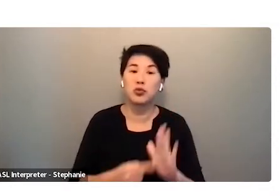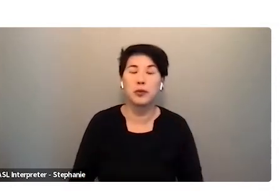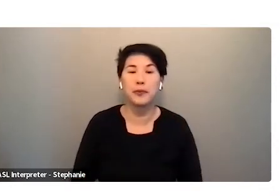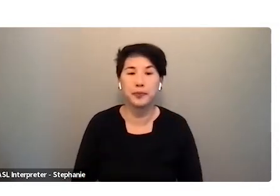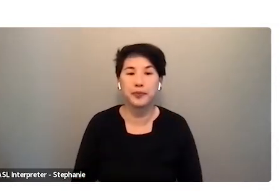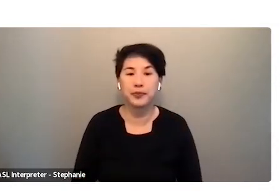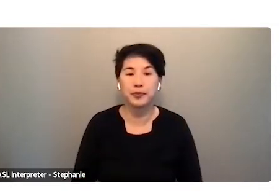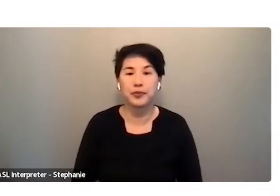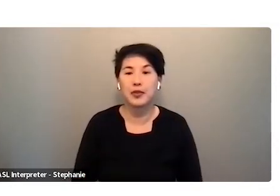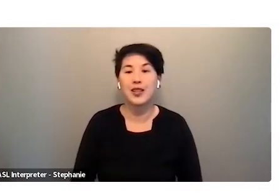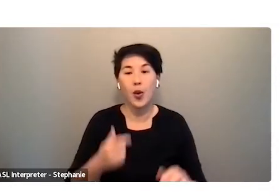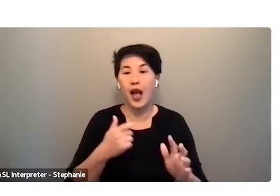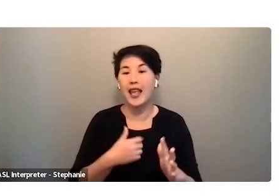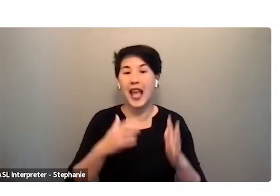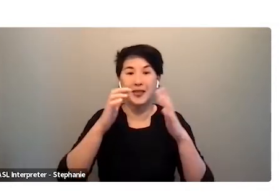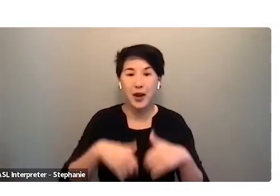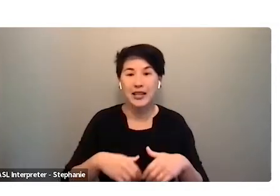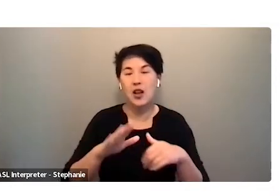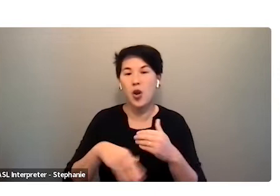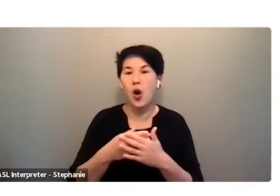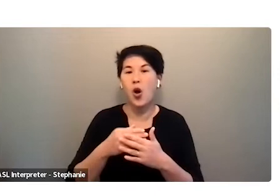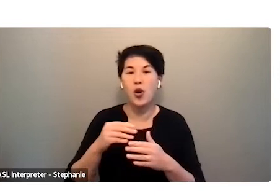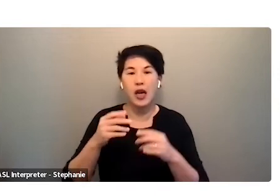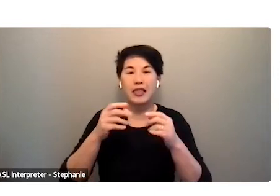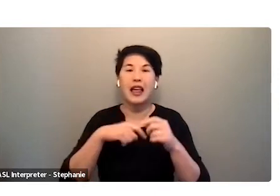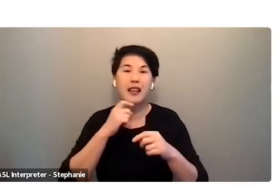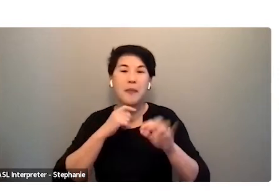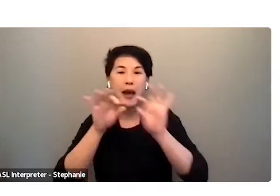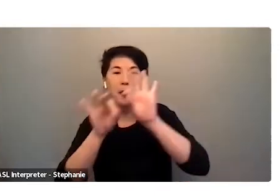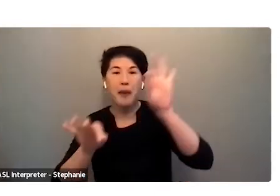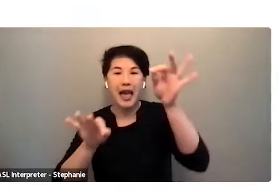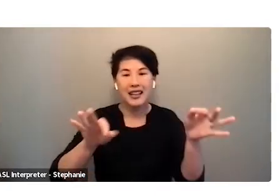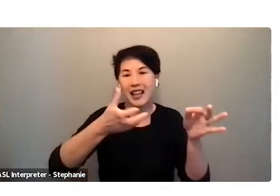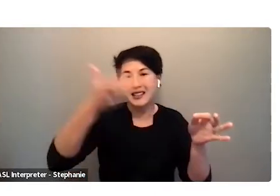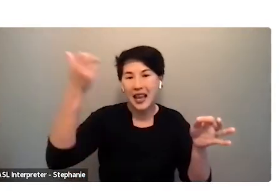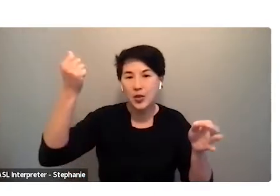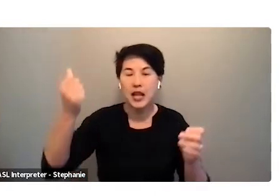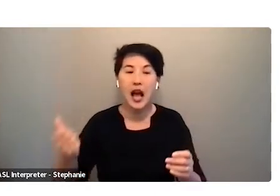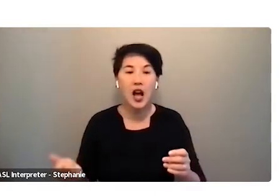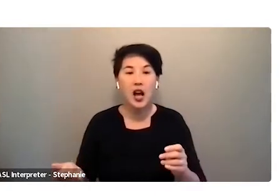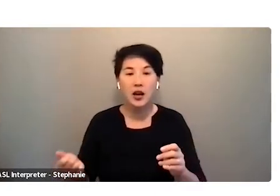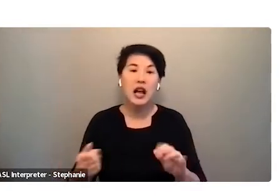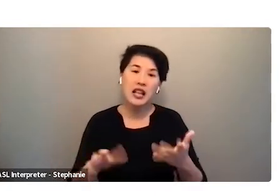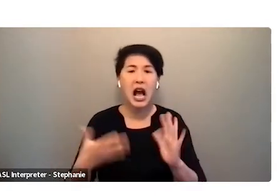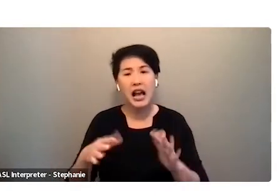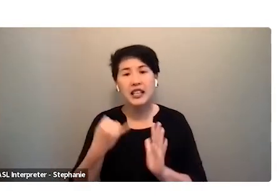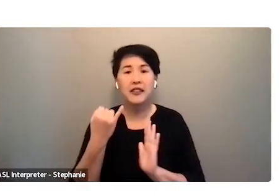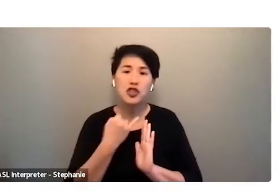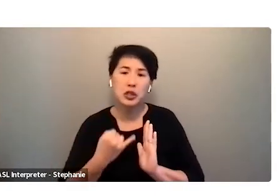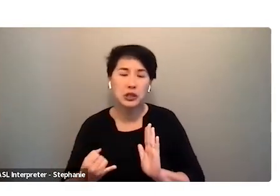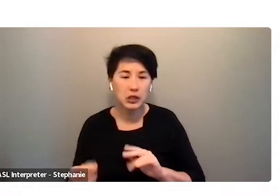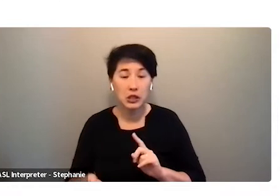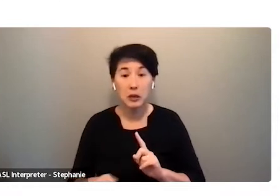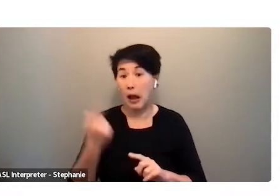of, break this tent down and take out all the pegs. And then, yeah, as I said, I kind of roughly sketched, but I had no idea what it